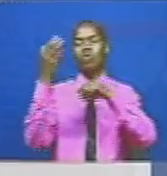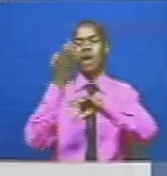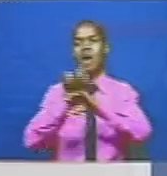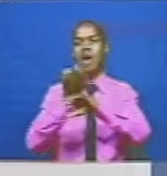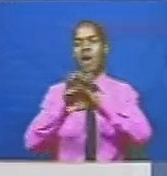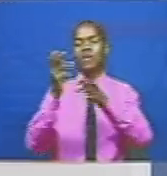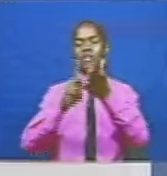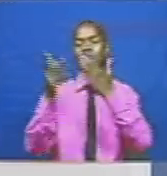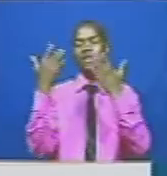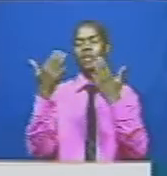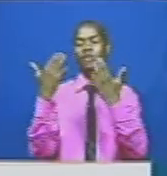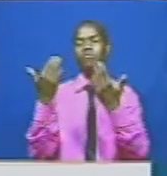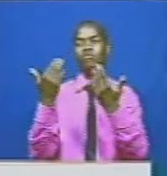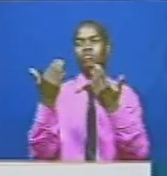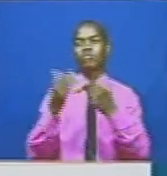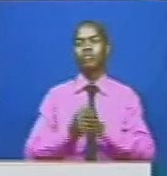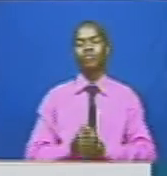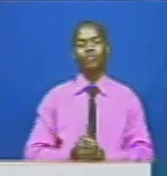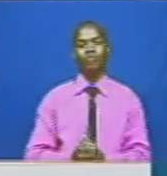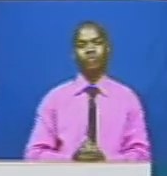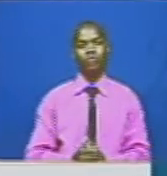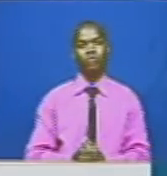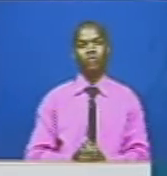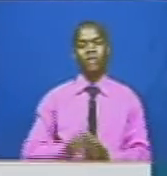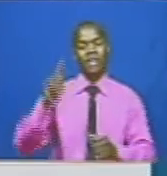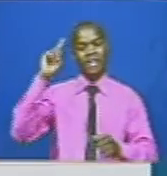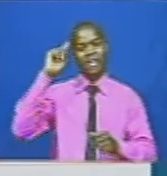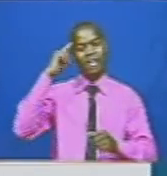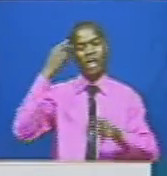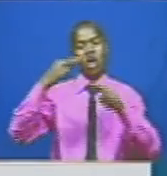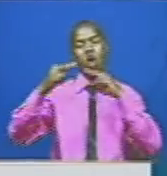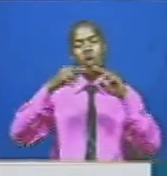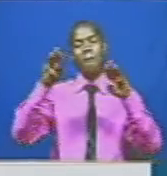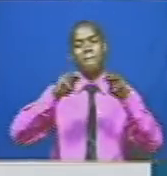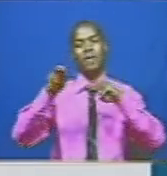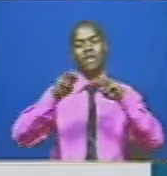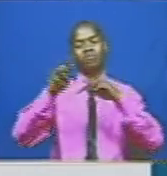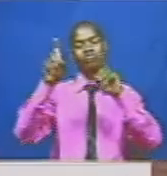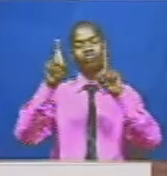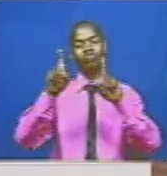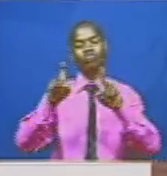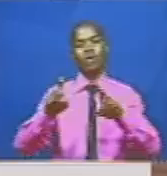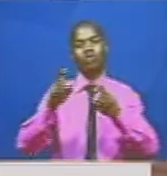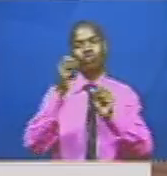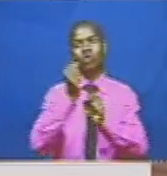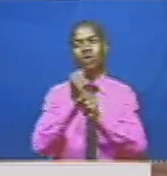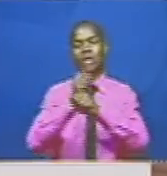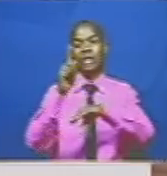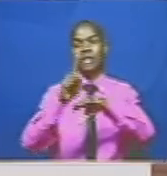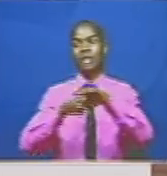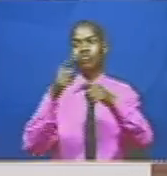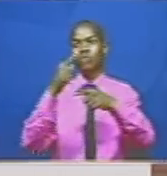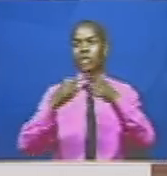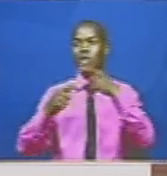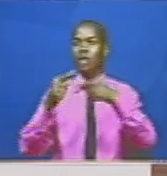packages. Yeah. I think hotel managements, they need to do something, especially when it comes to dealing with the